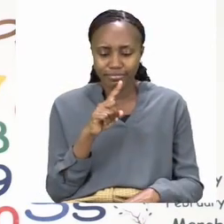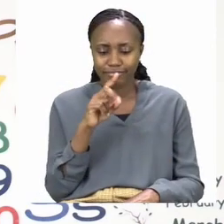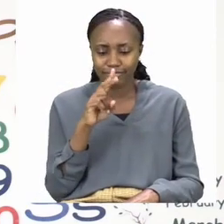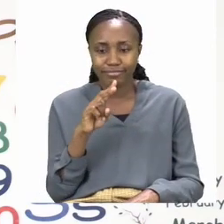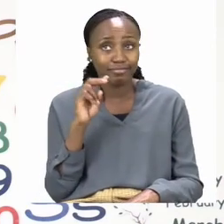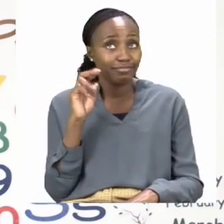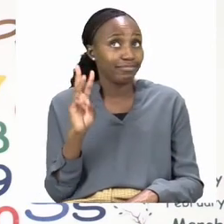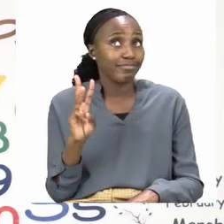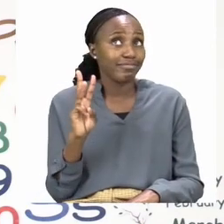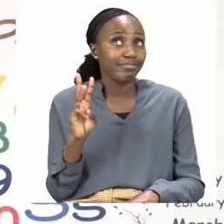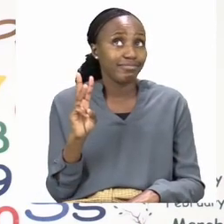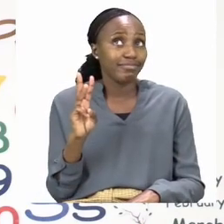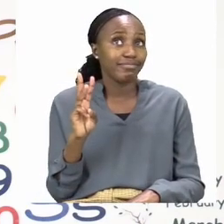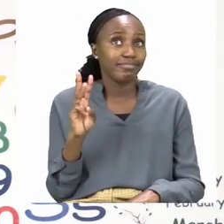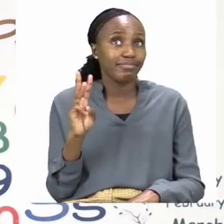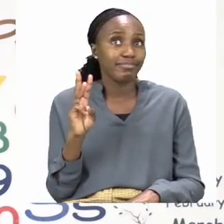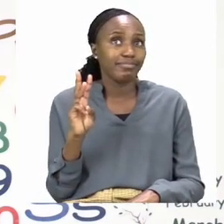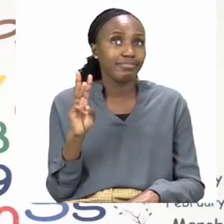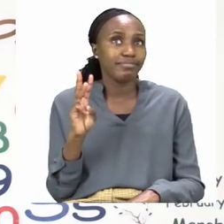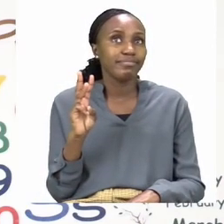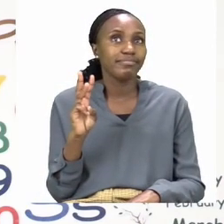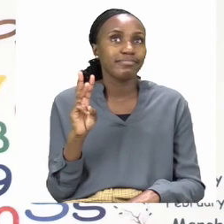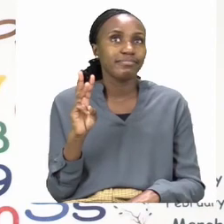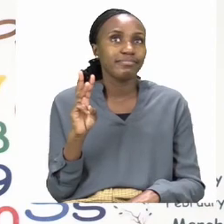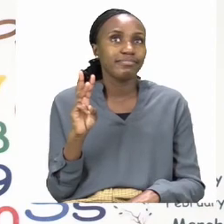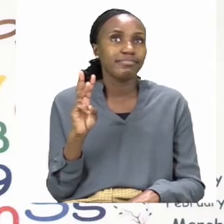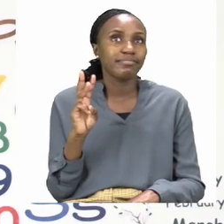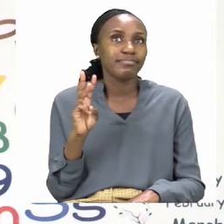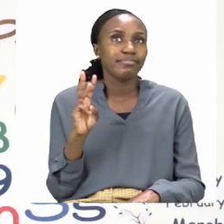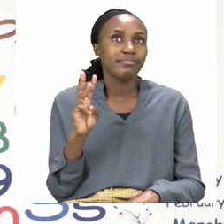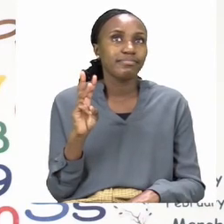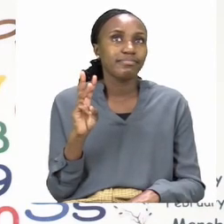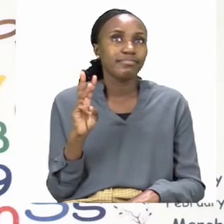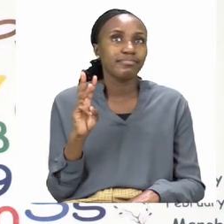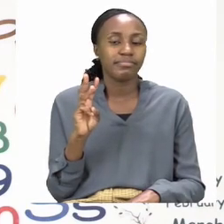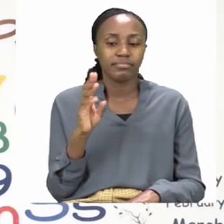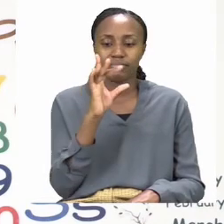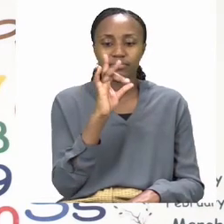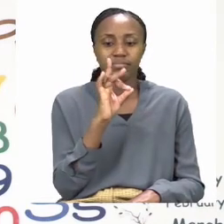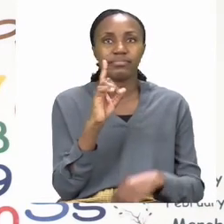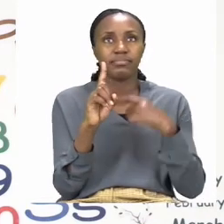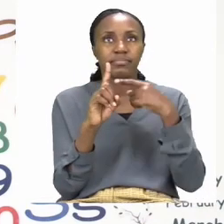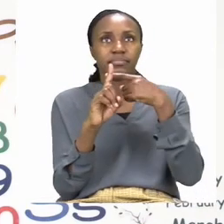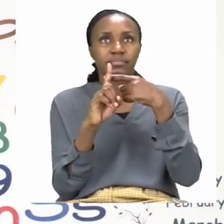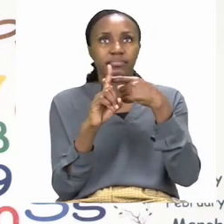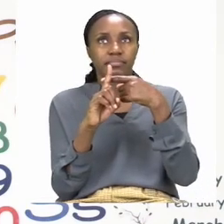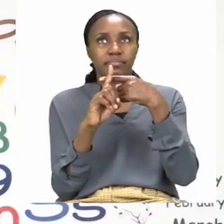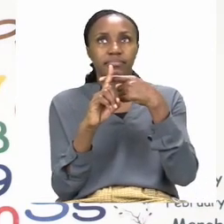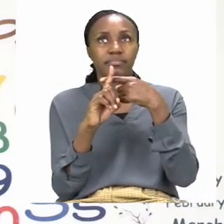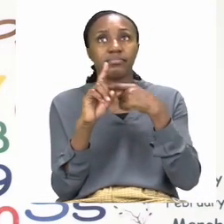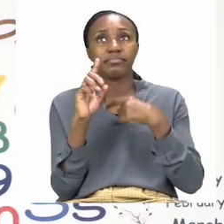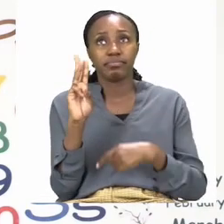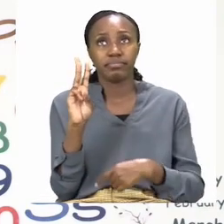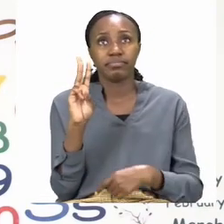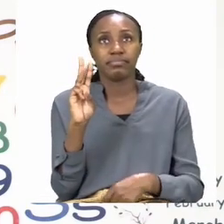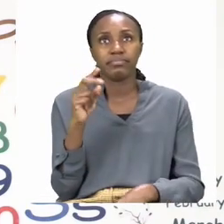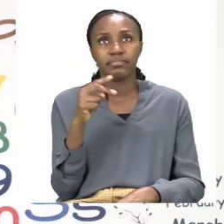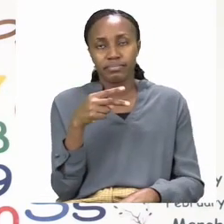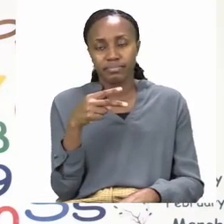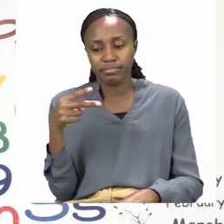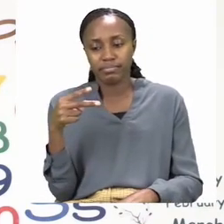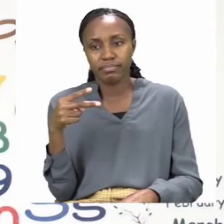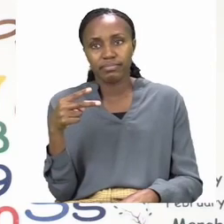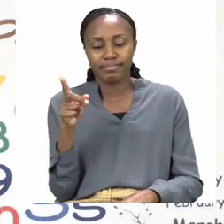2, 3. So now we can go ahead and say 8 plus 3